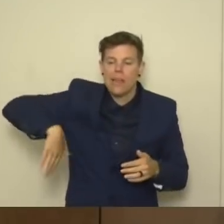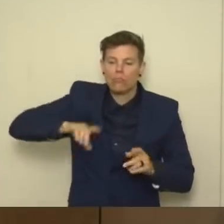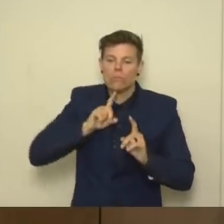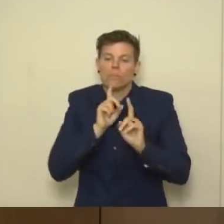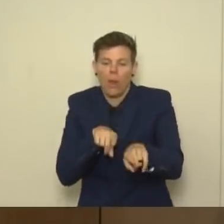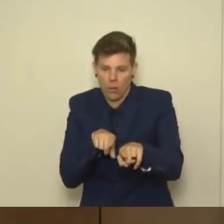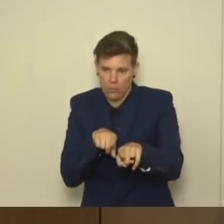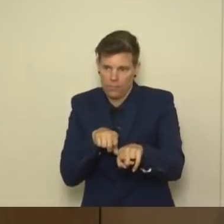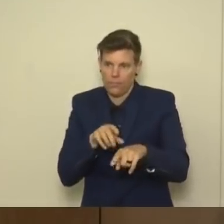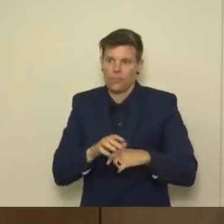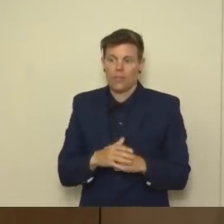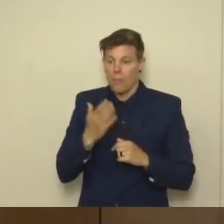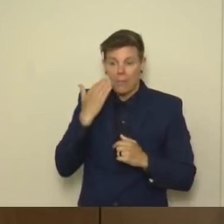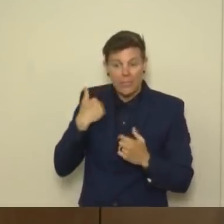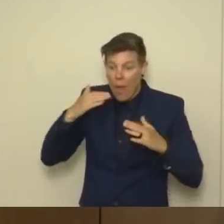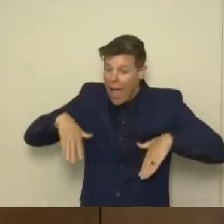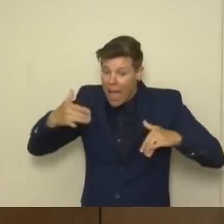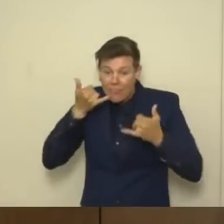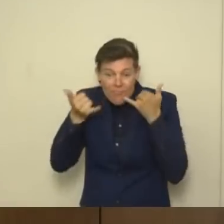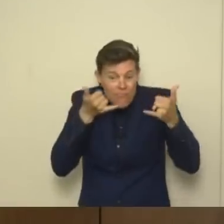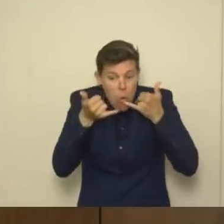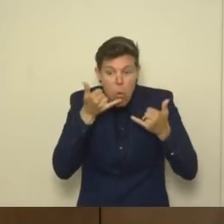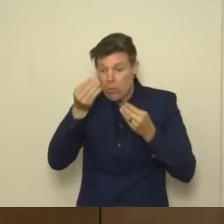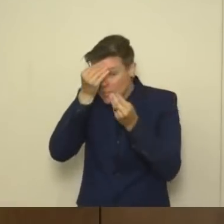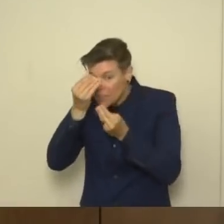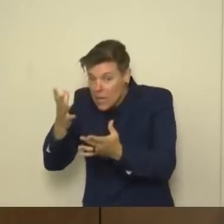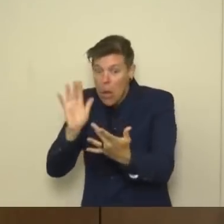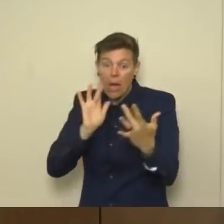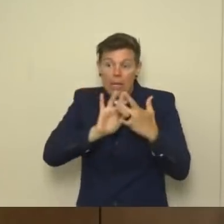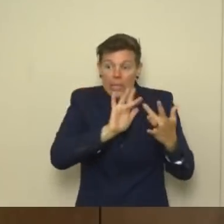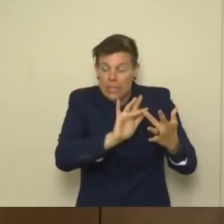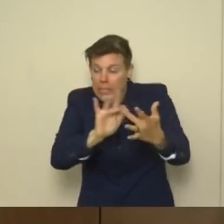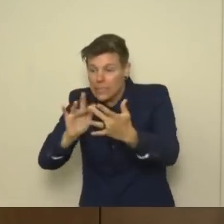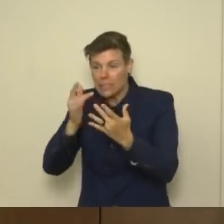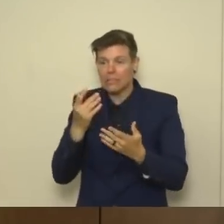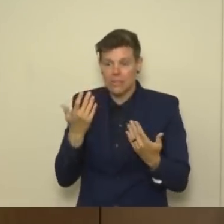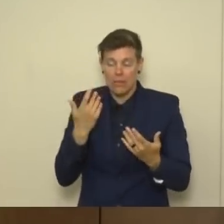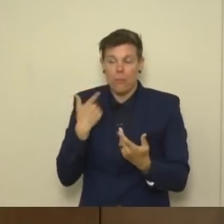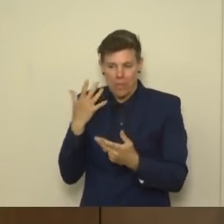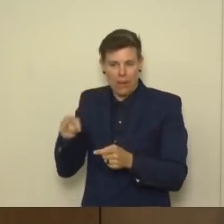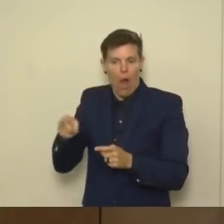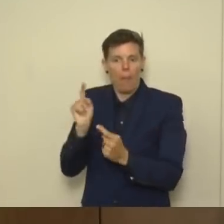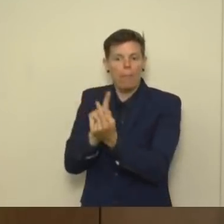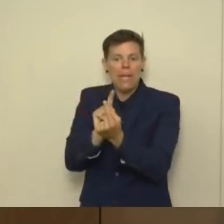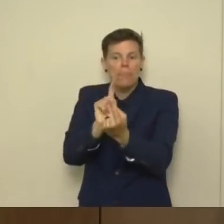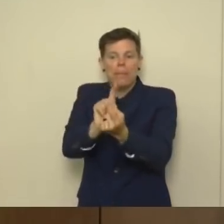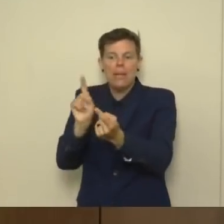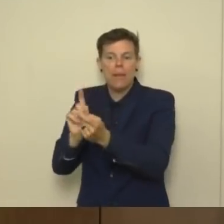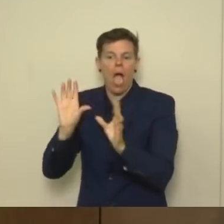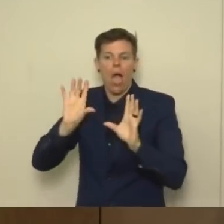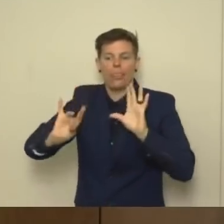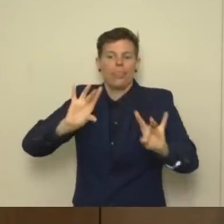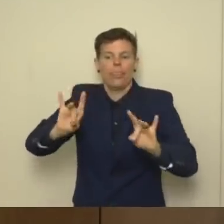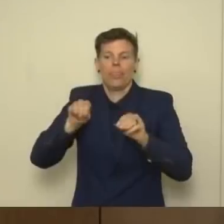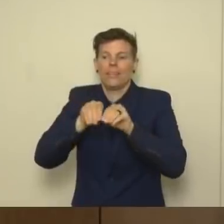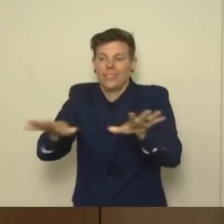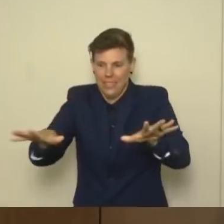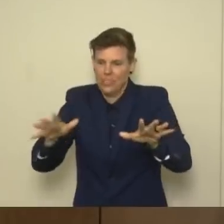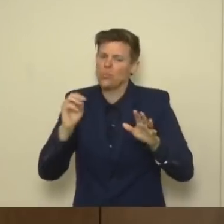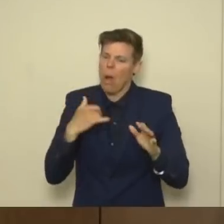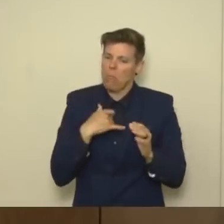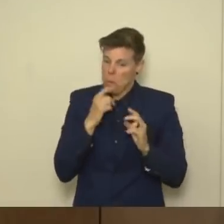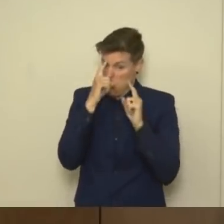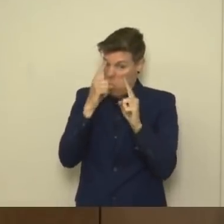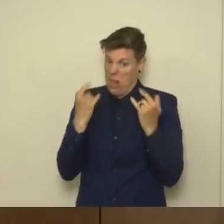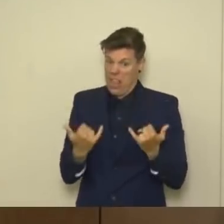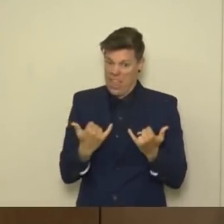to every person. Part of our measurement is to shorten that and to have more people making those calls, and they